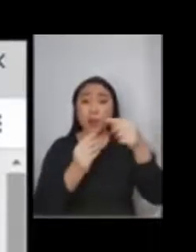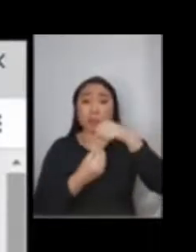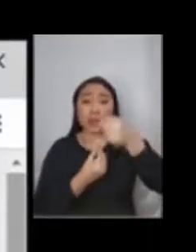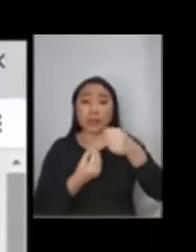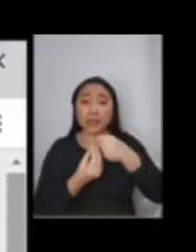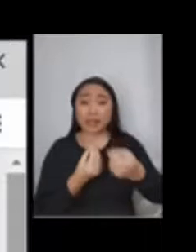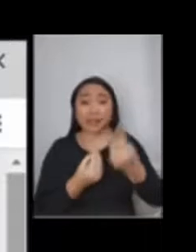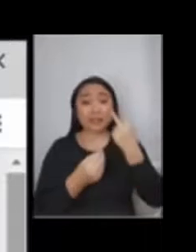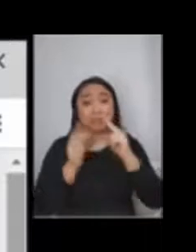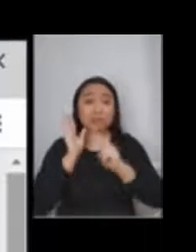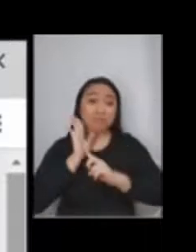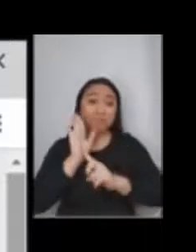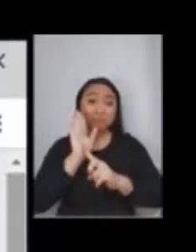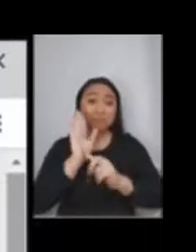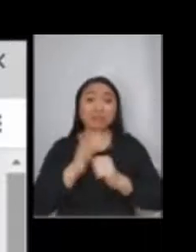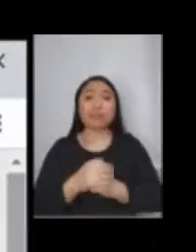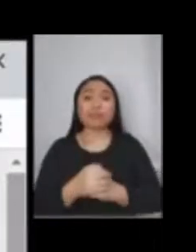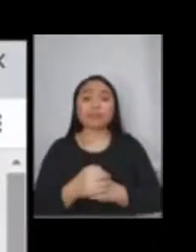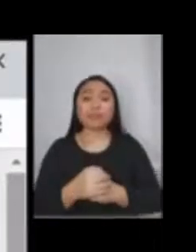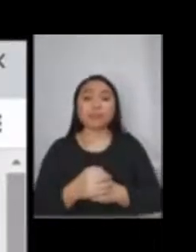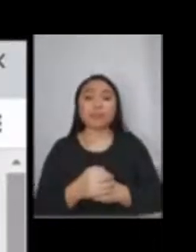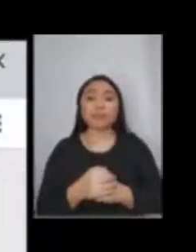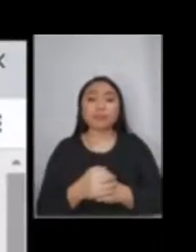chips processing.